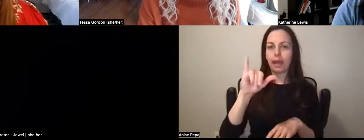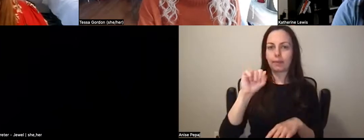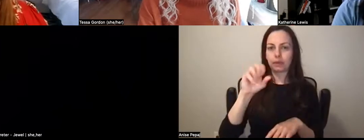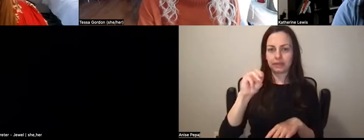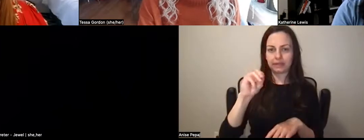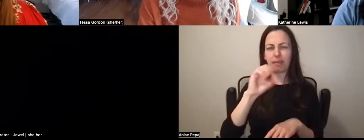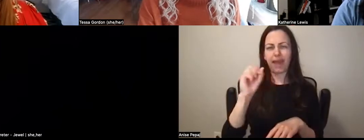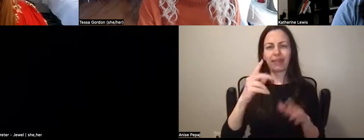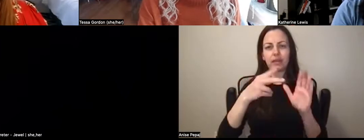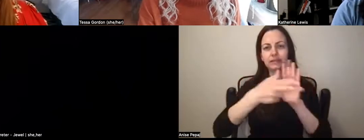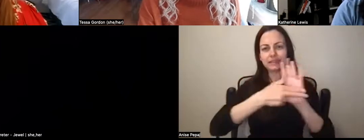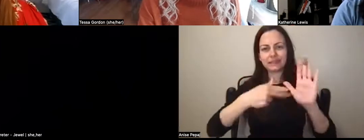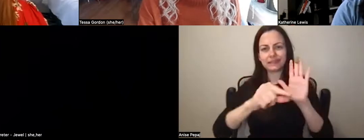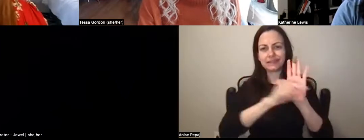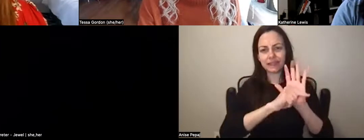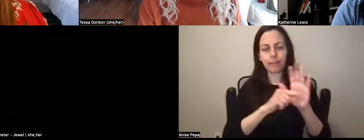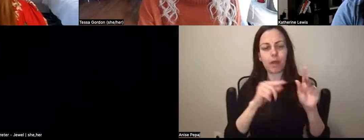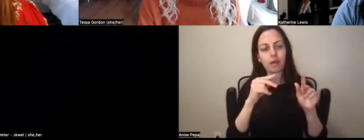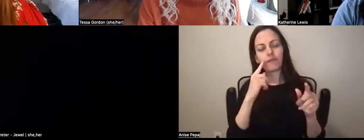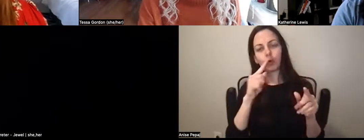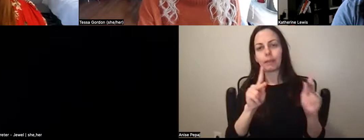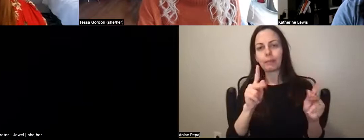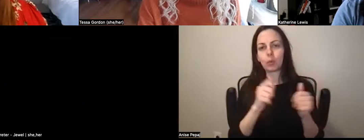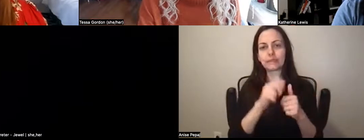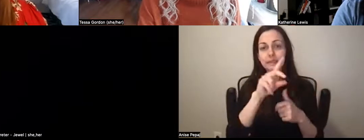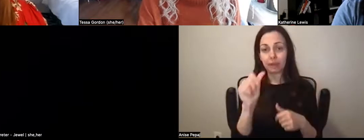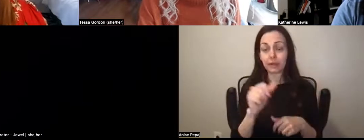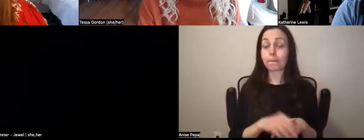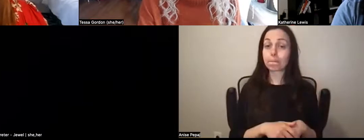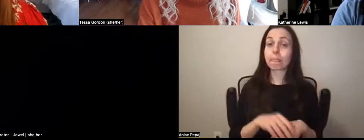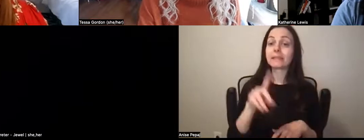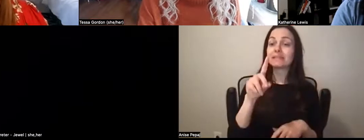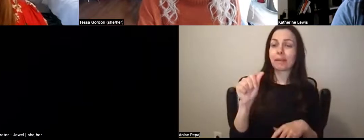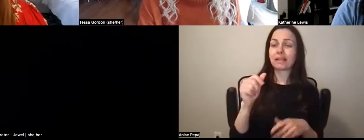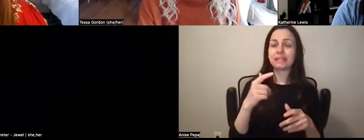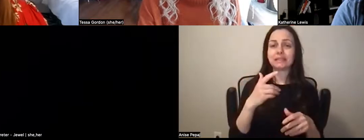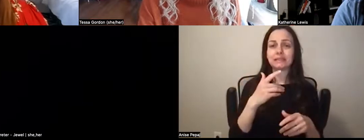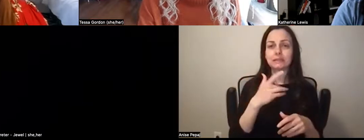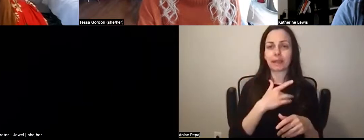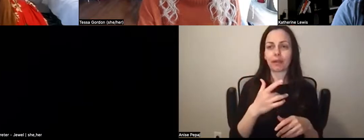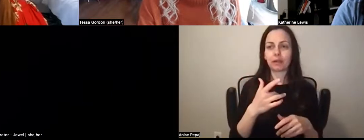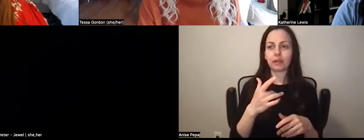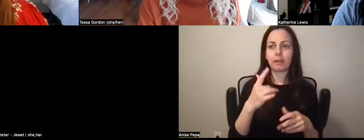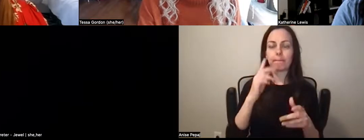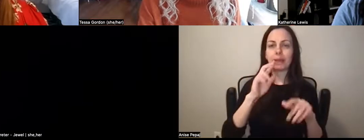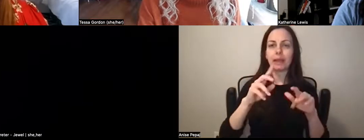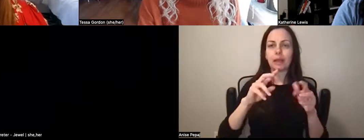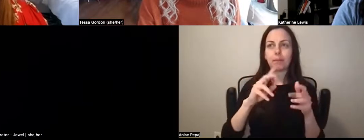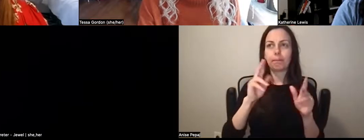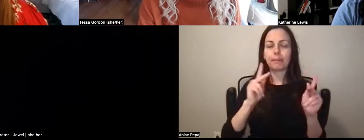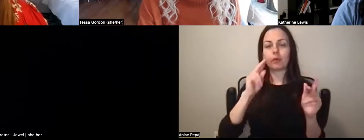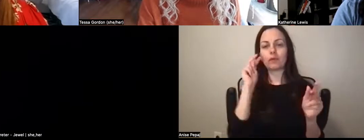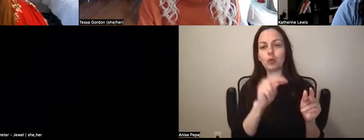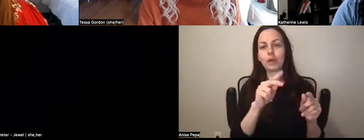people. So often disability is viewed as the absence of health, and that's patently not